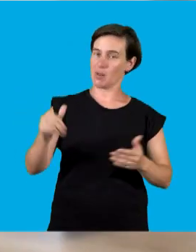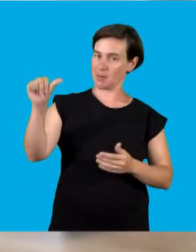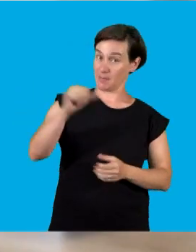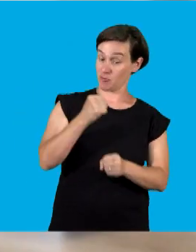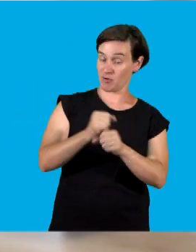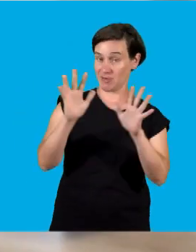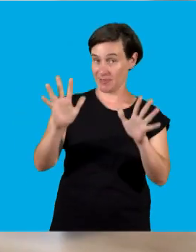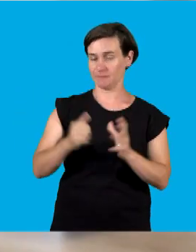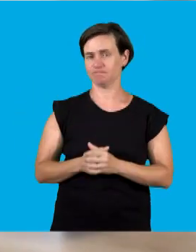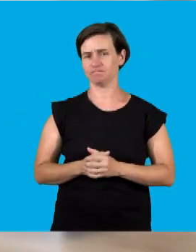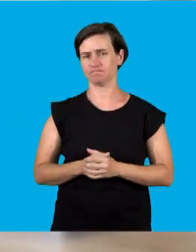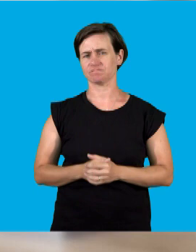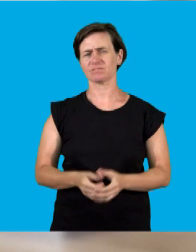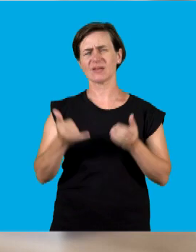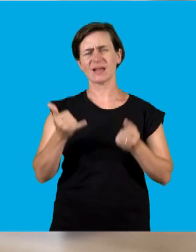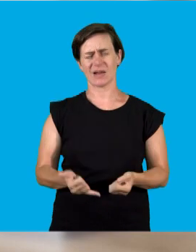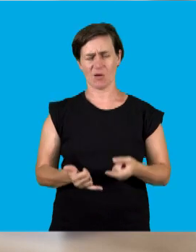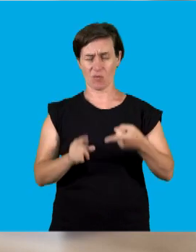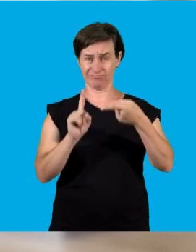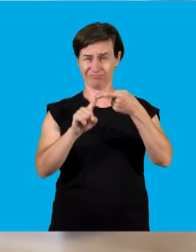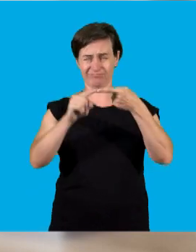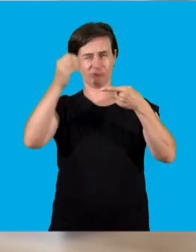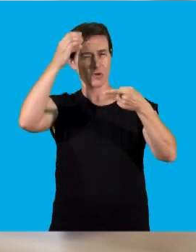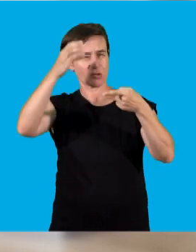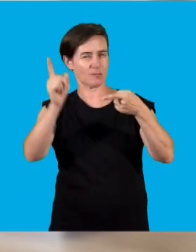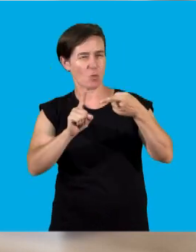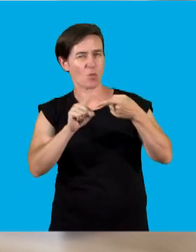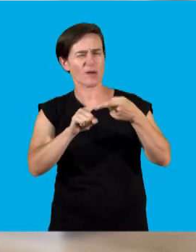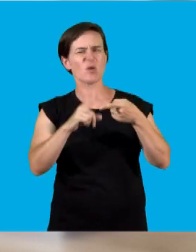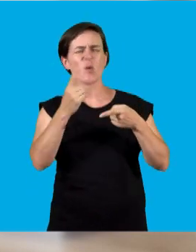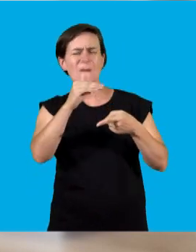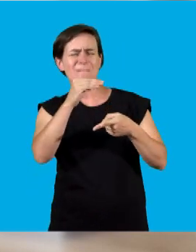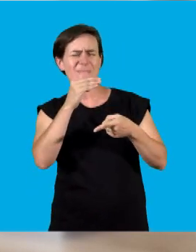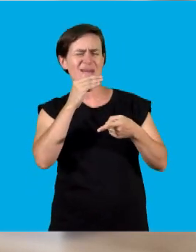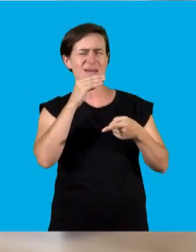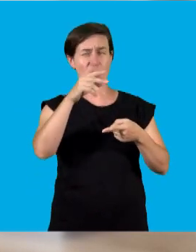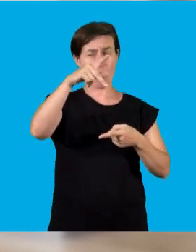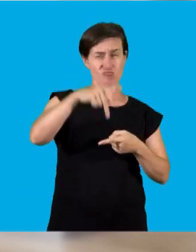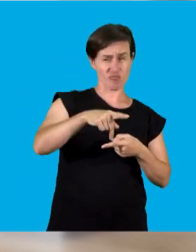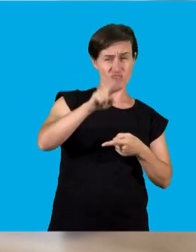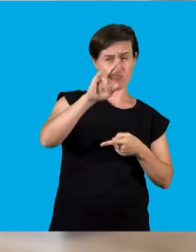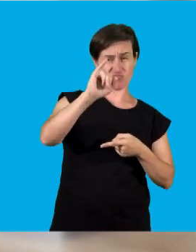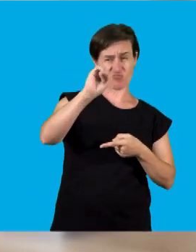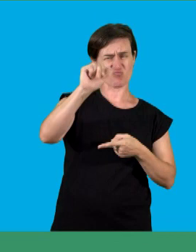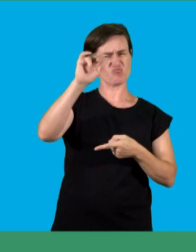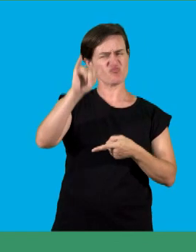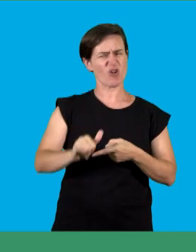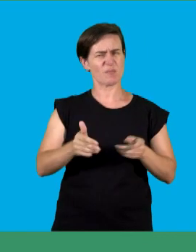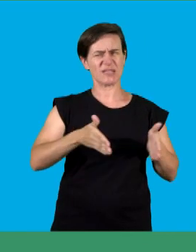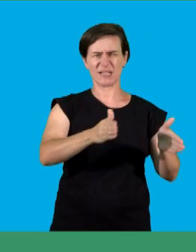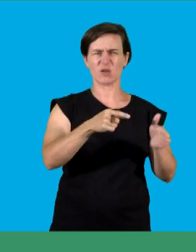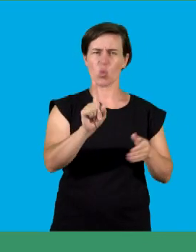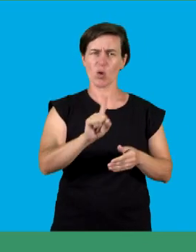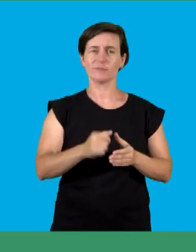Welcome back, grade 10s. Now let's look at our first concept, which is the meaning of the primary sector. The primary